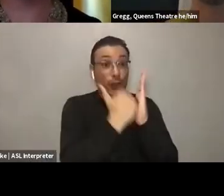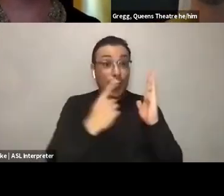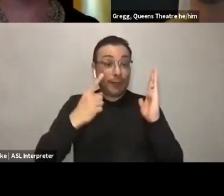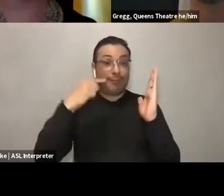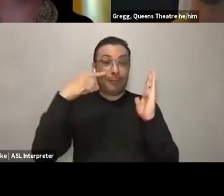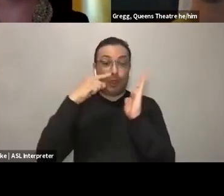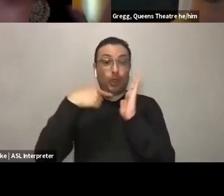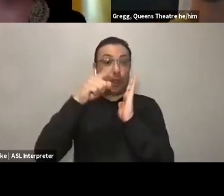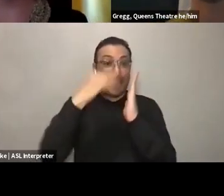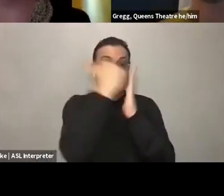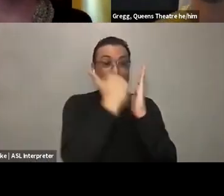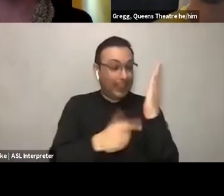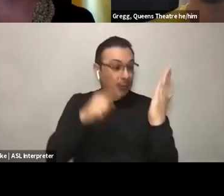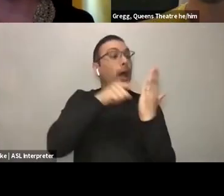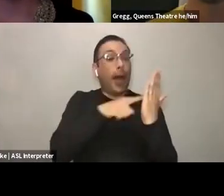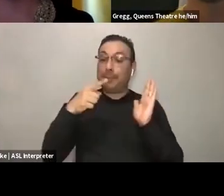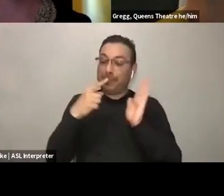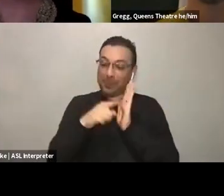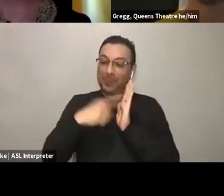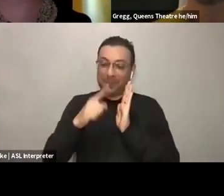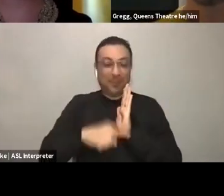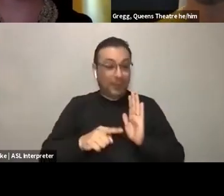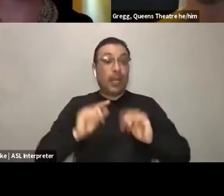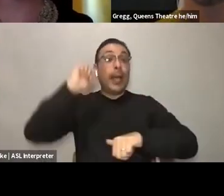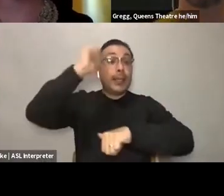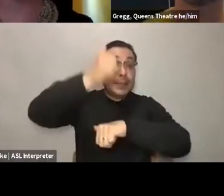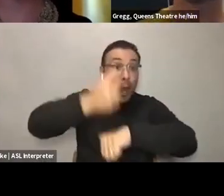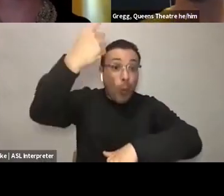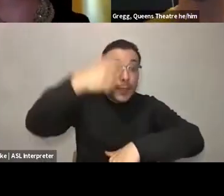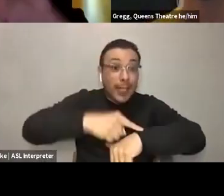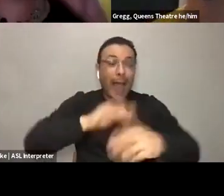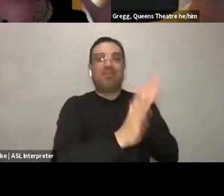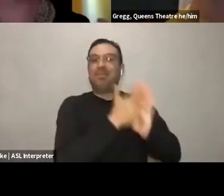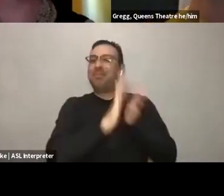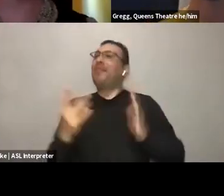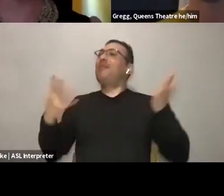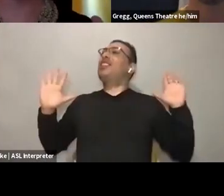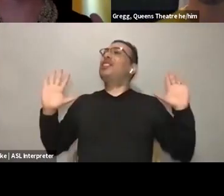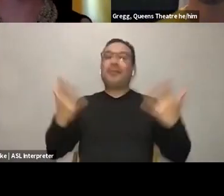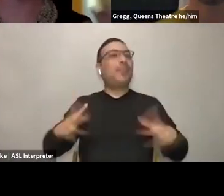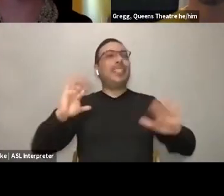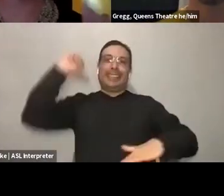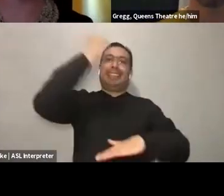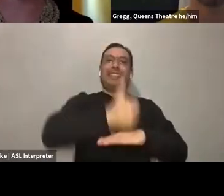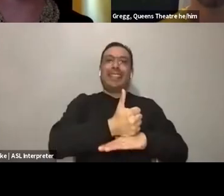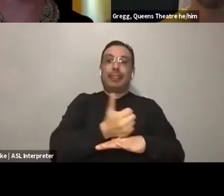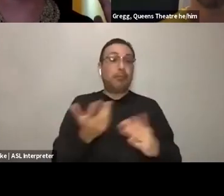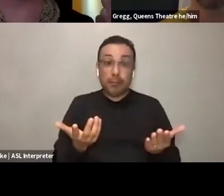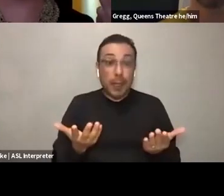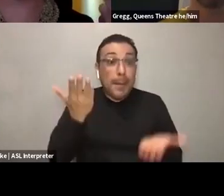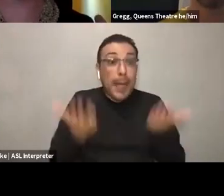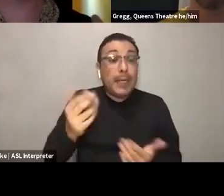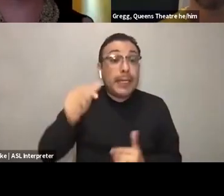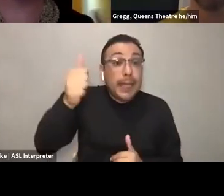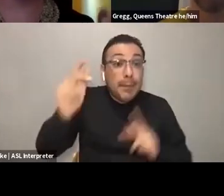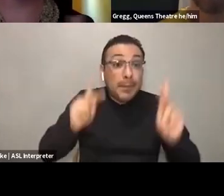can just be set in stone. You can't set it and forget it. You know, like, you know, people, even though you might have 10 people who come in with low vision or who are blind,